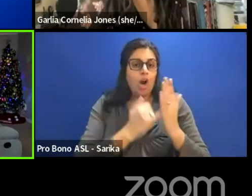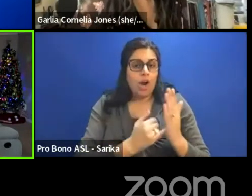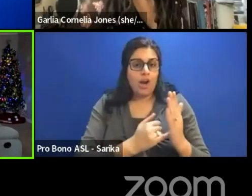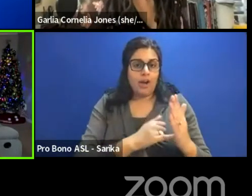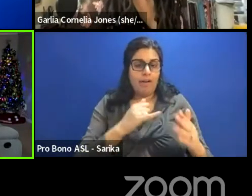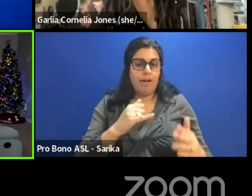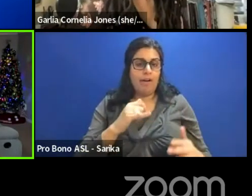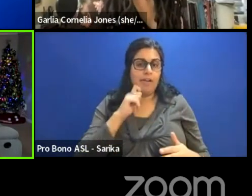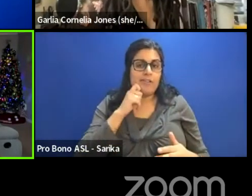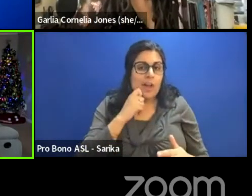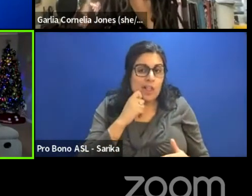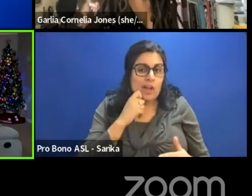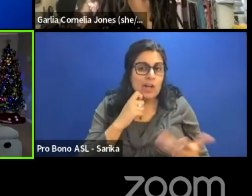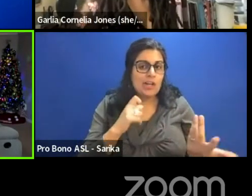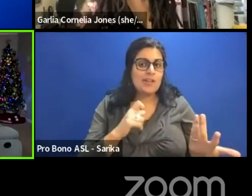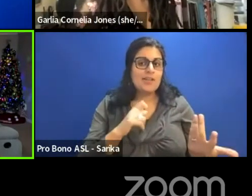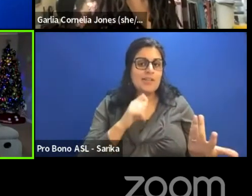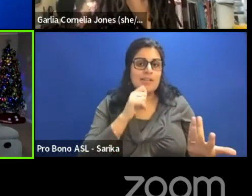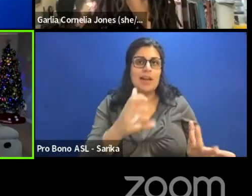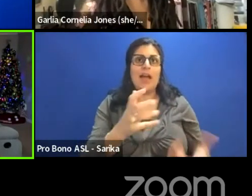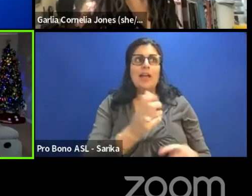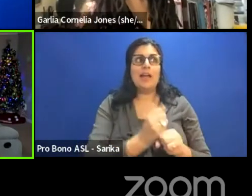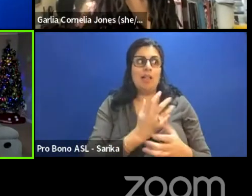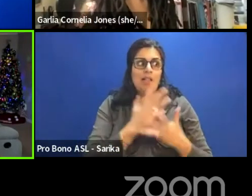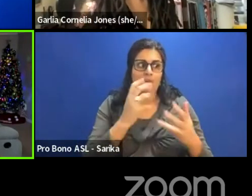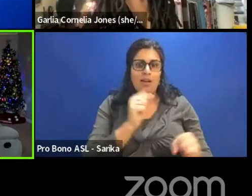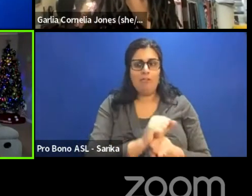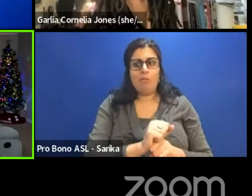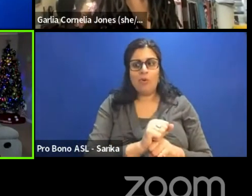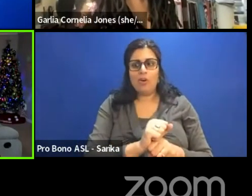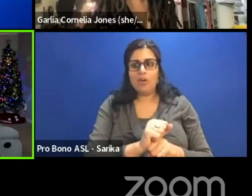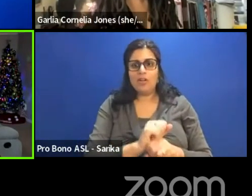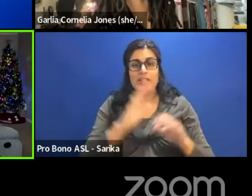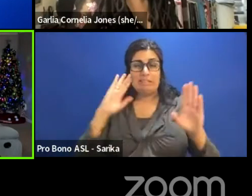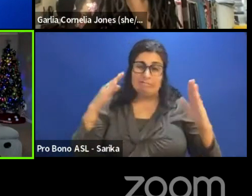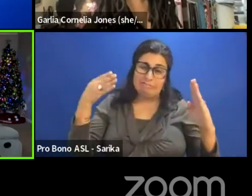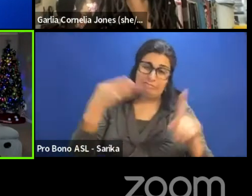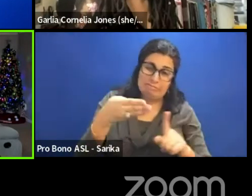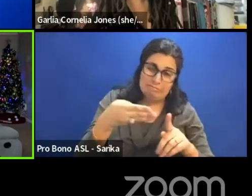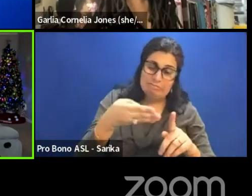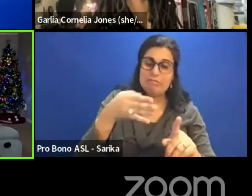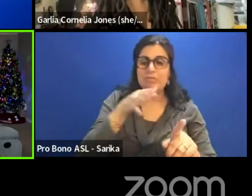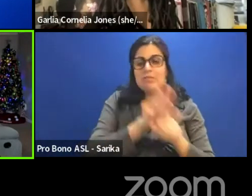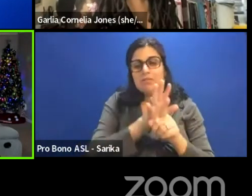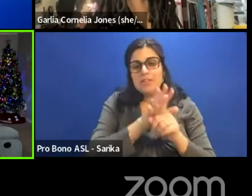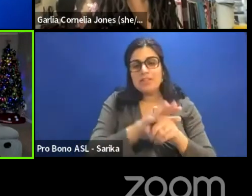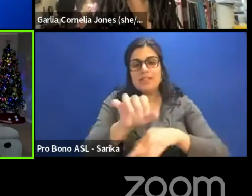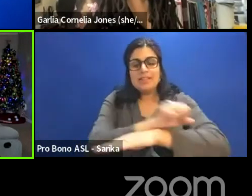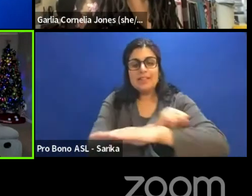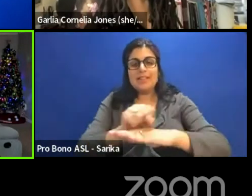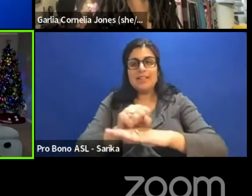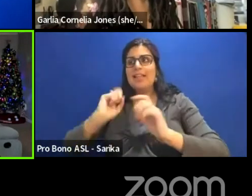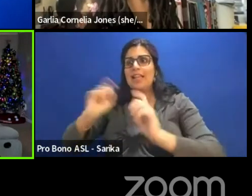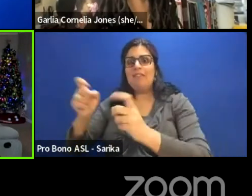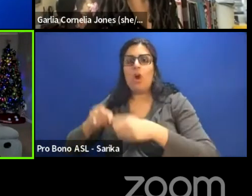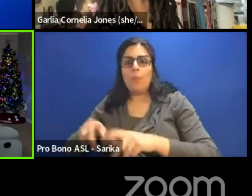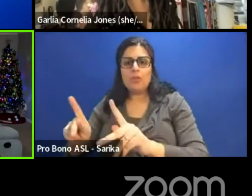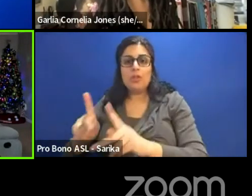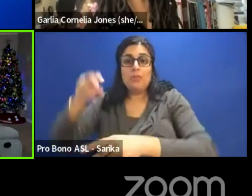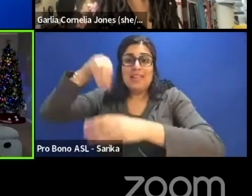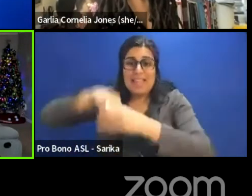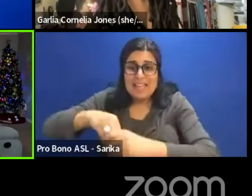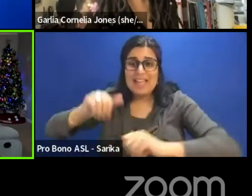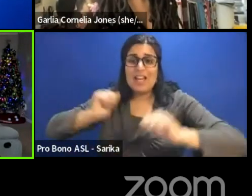city who aren't getting a ton of work on the mainstream stages, being able to give them opportunity to be in the show and